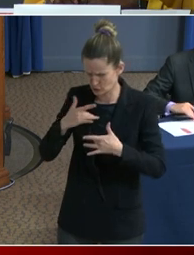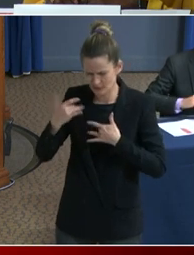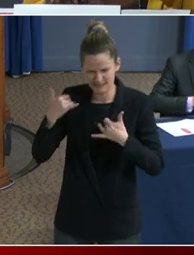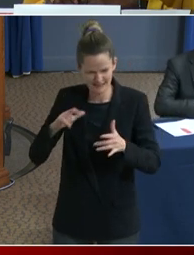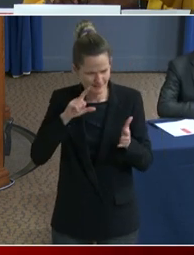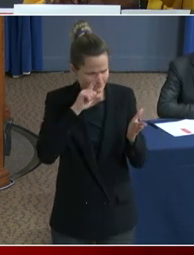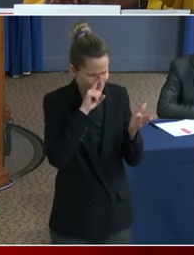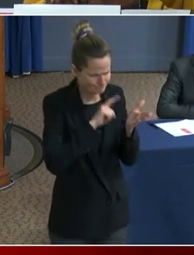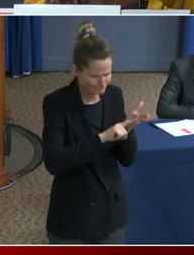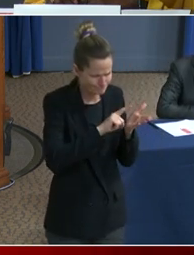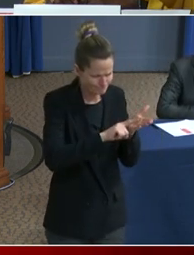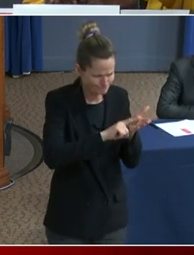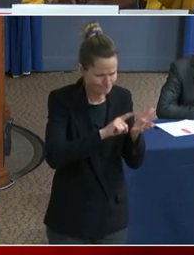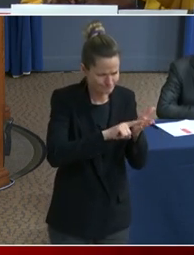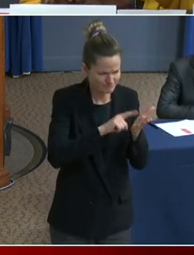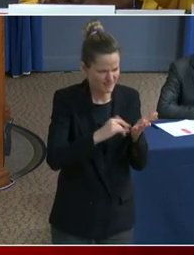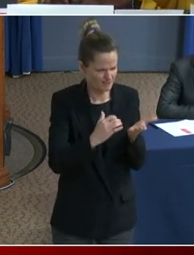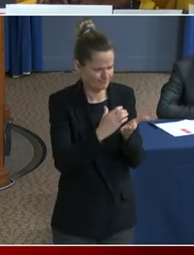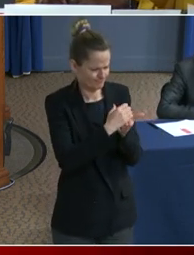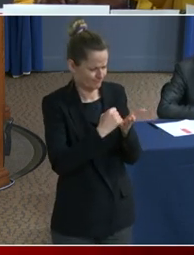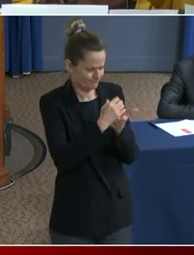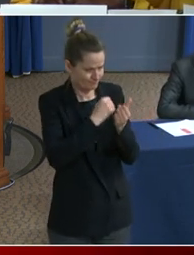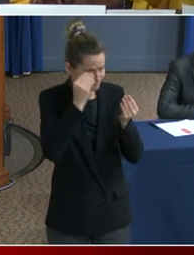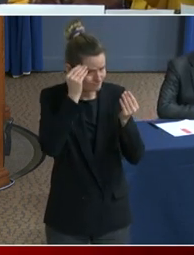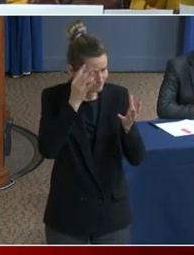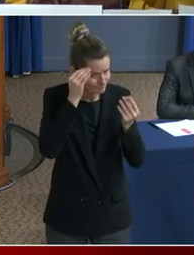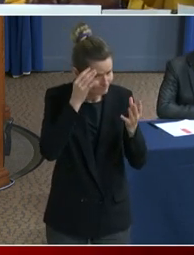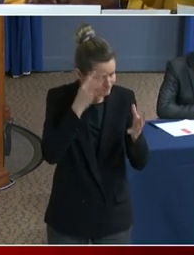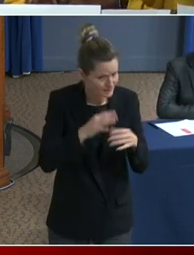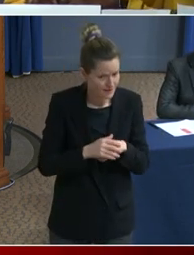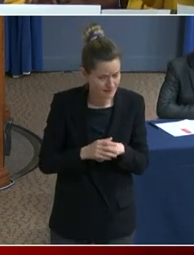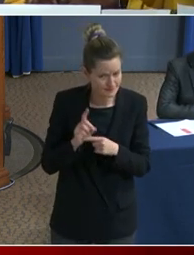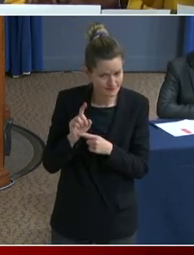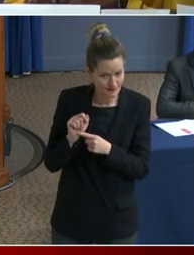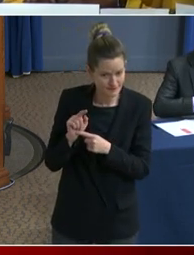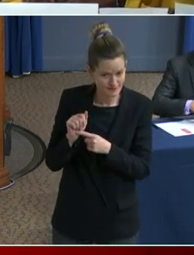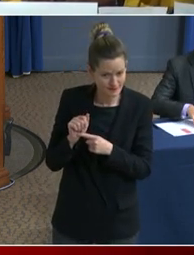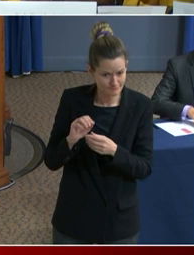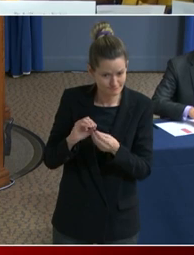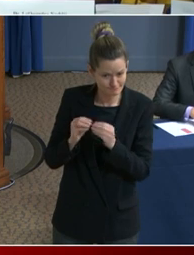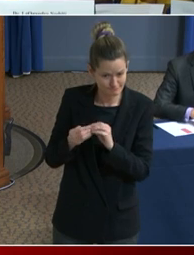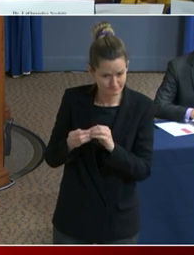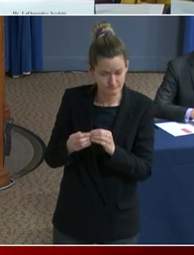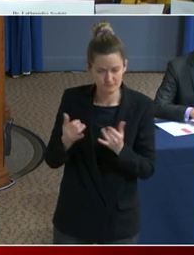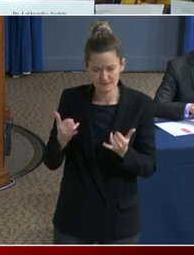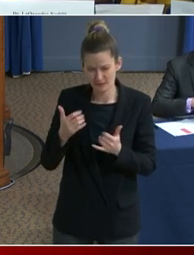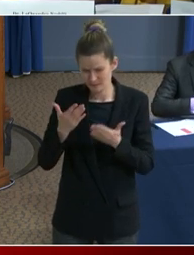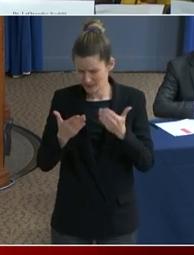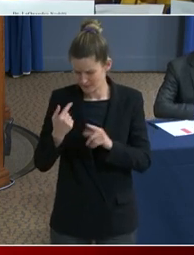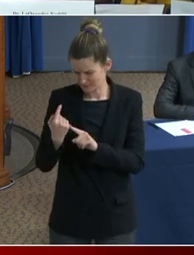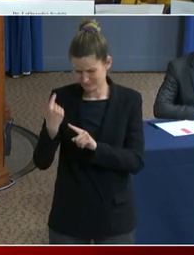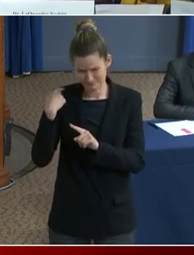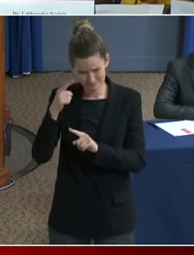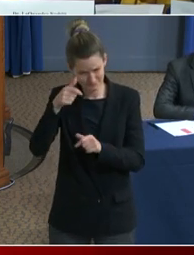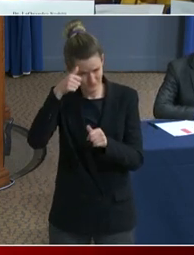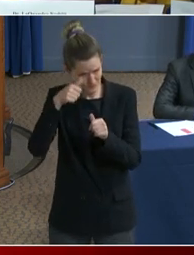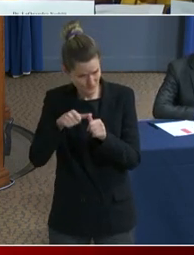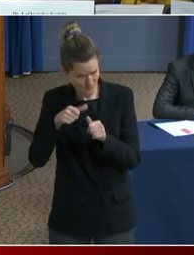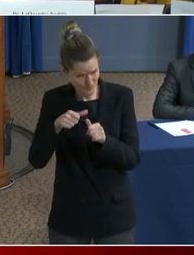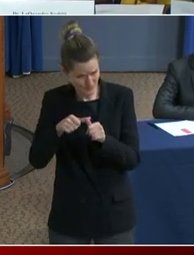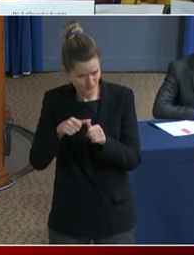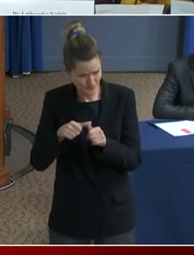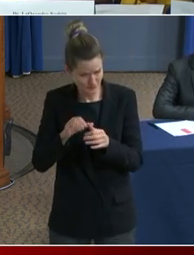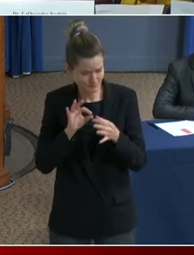learn. When we say that, what we mean is that, and you may recall with the experience we had with the Delta